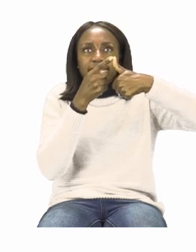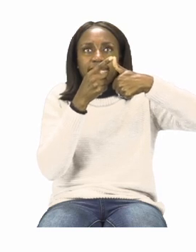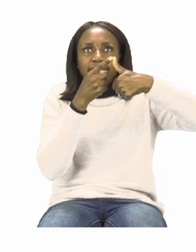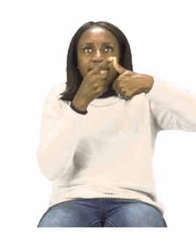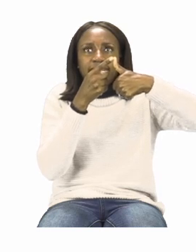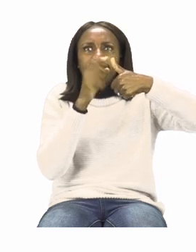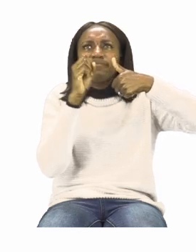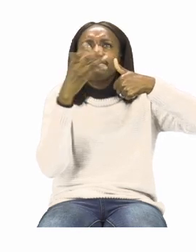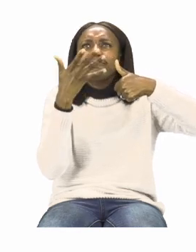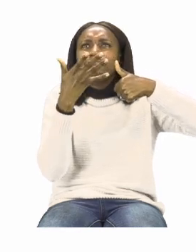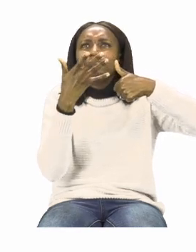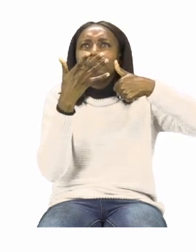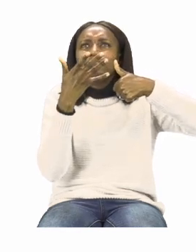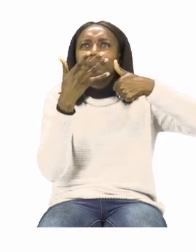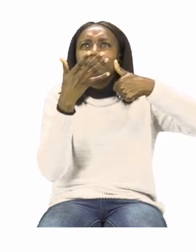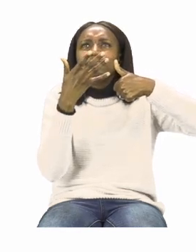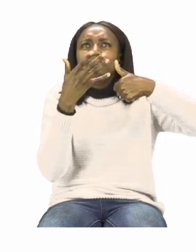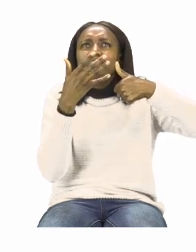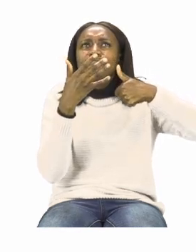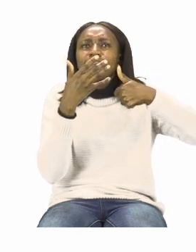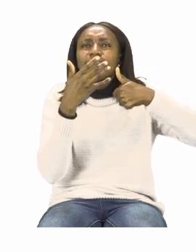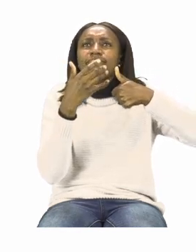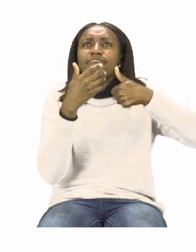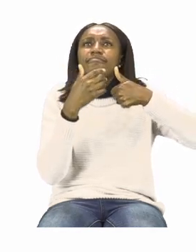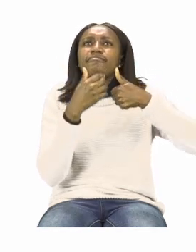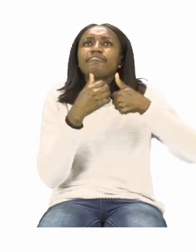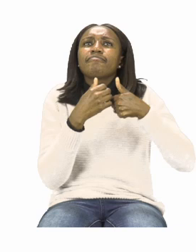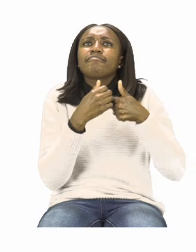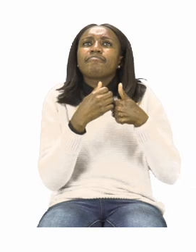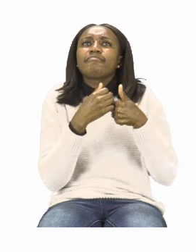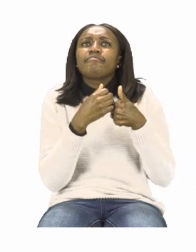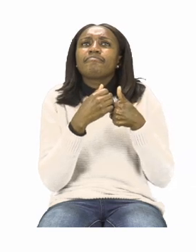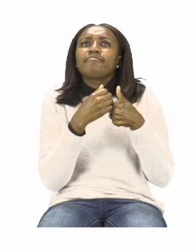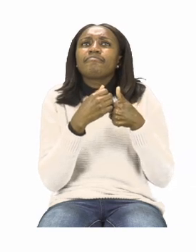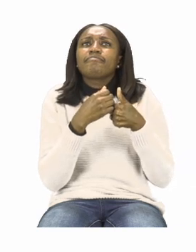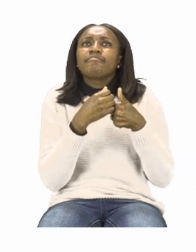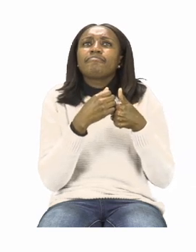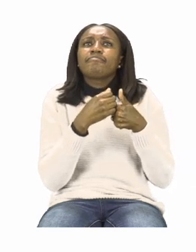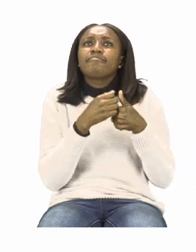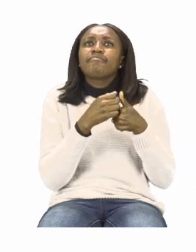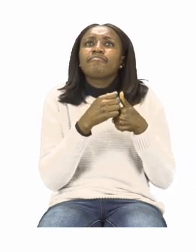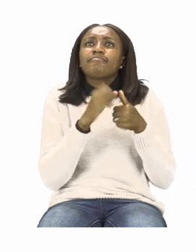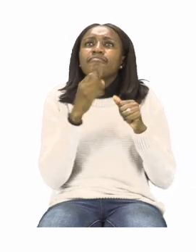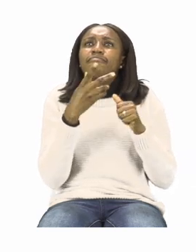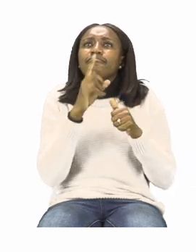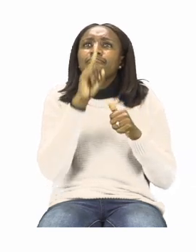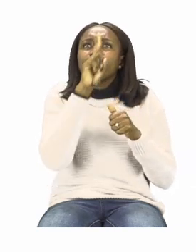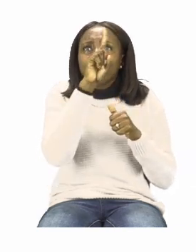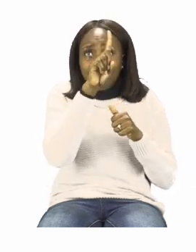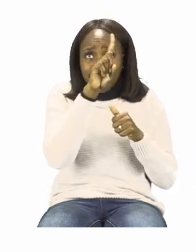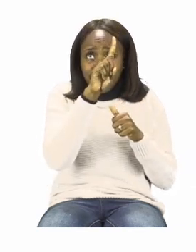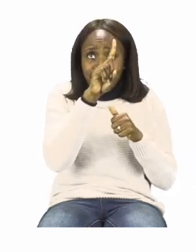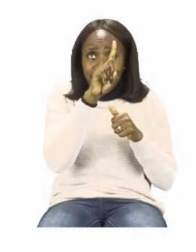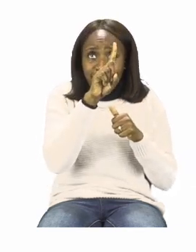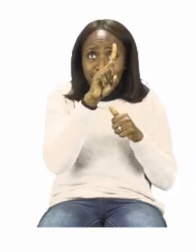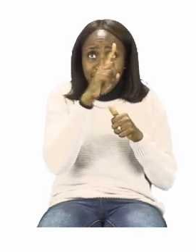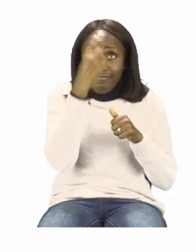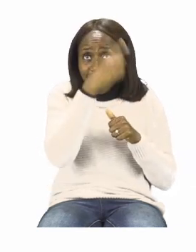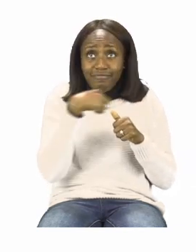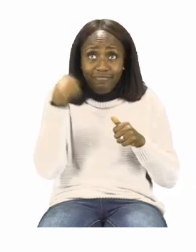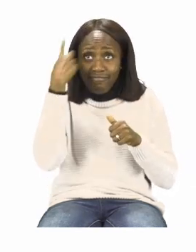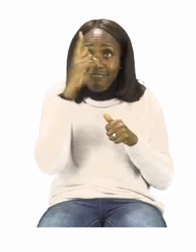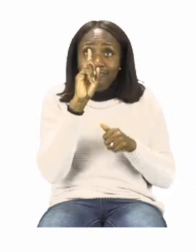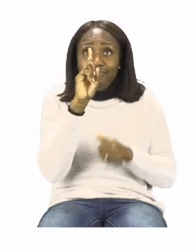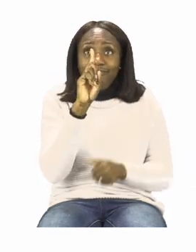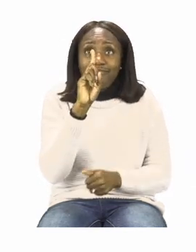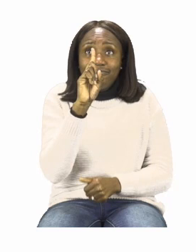Can you see the first picture? Can you count how many faces we